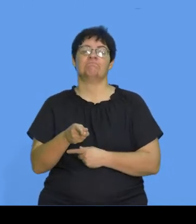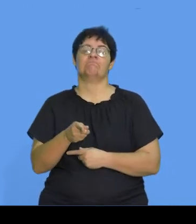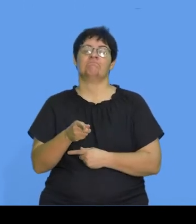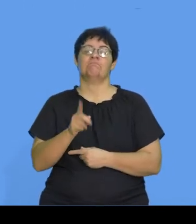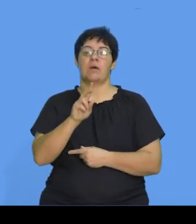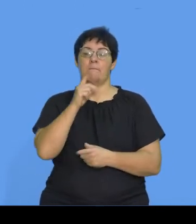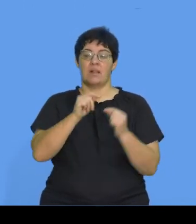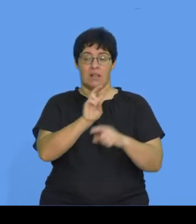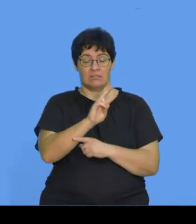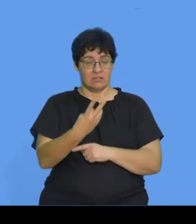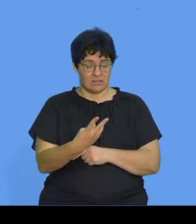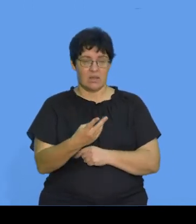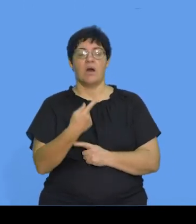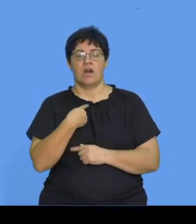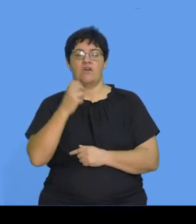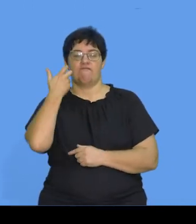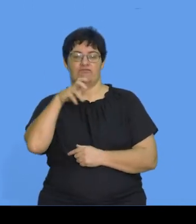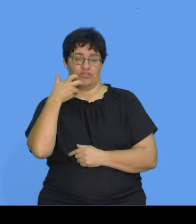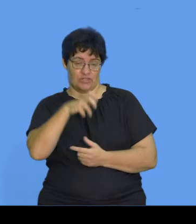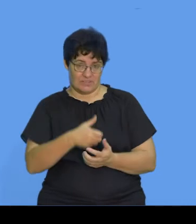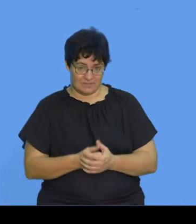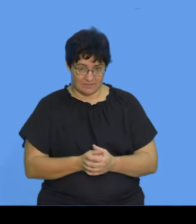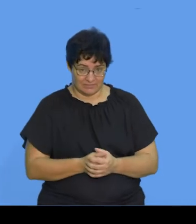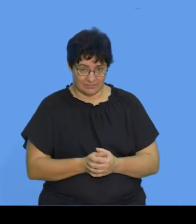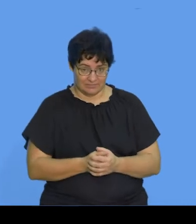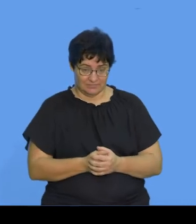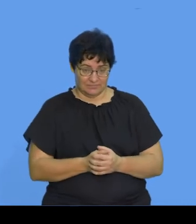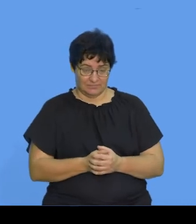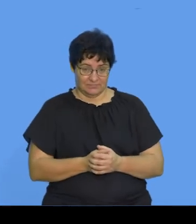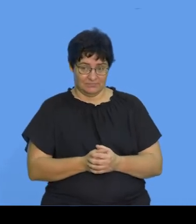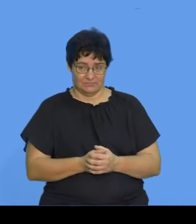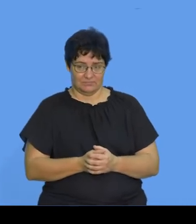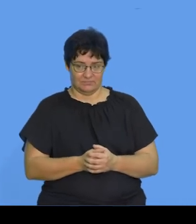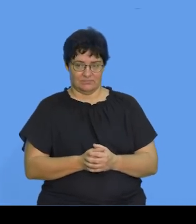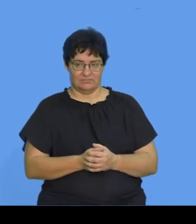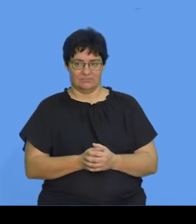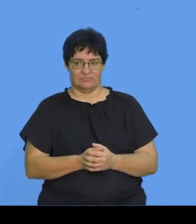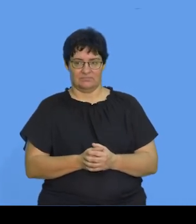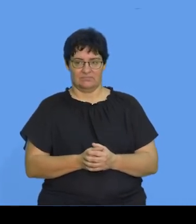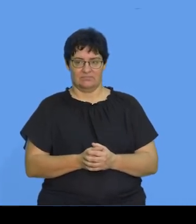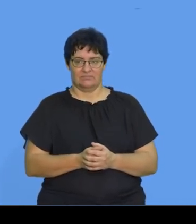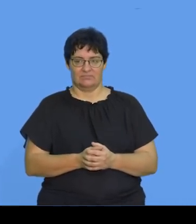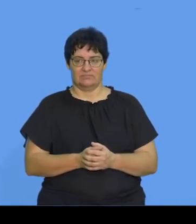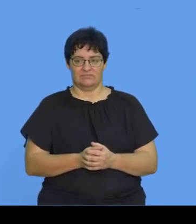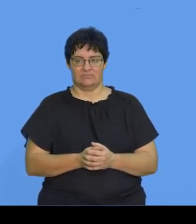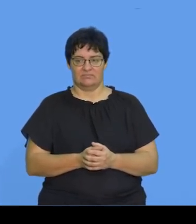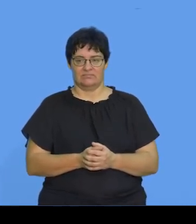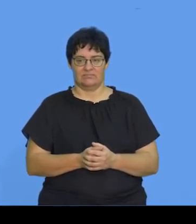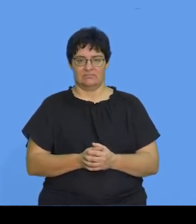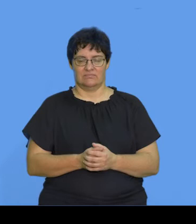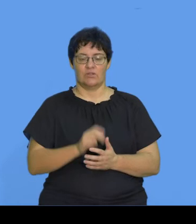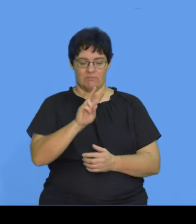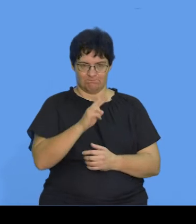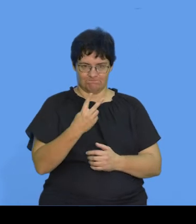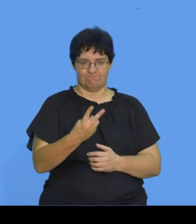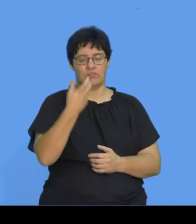must we replace milk with? There we go. Found in fruit. So milk is wrong. We need